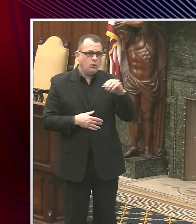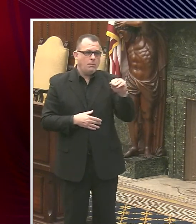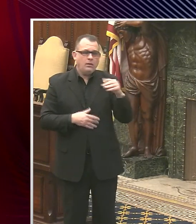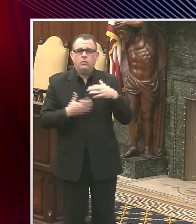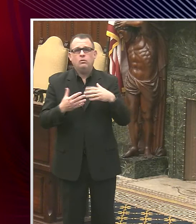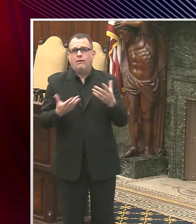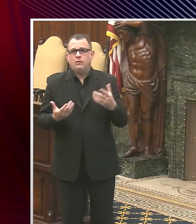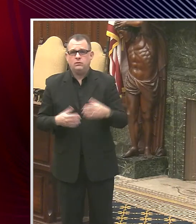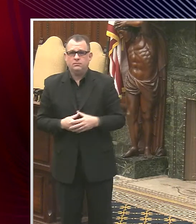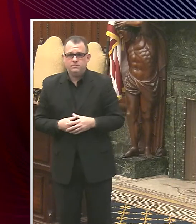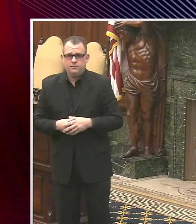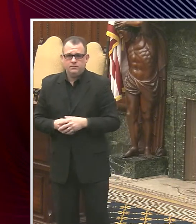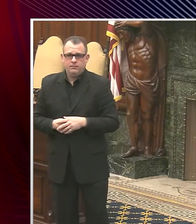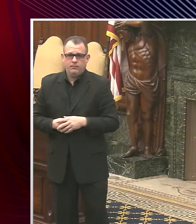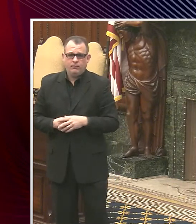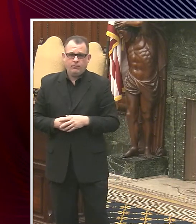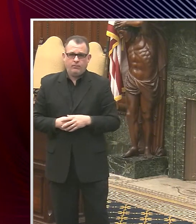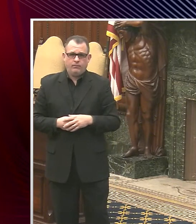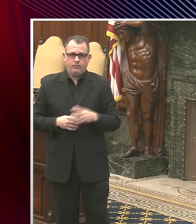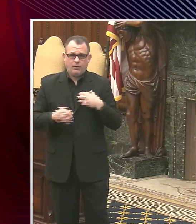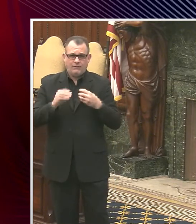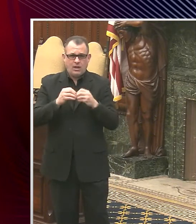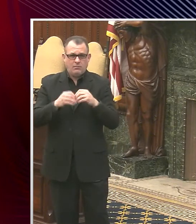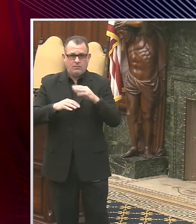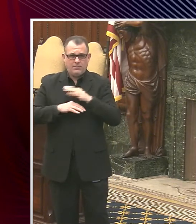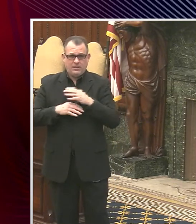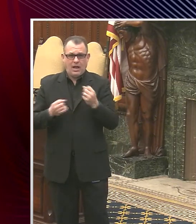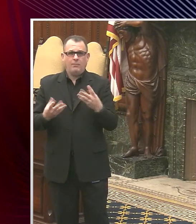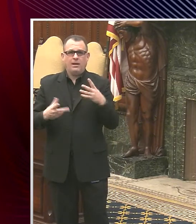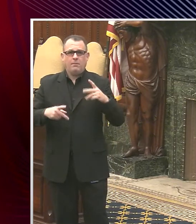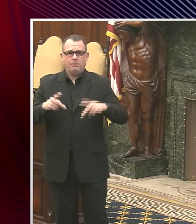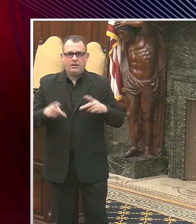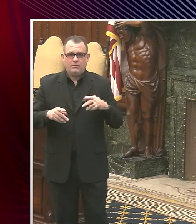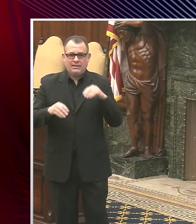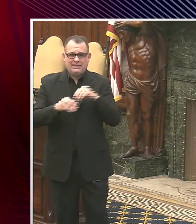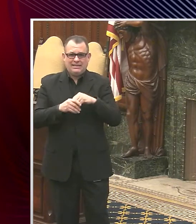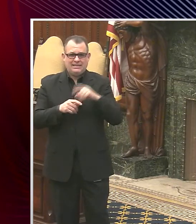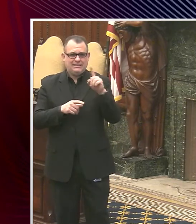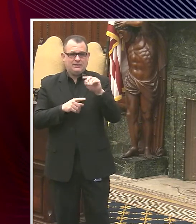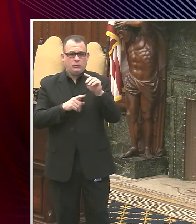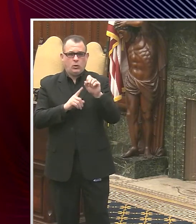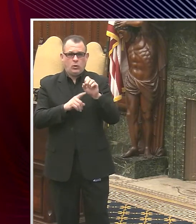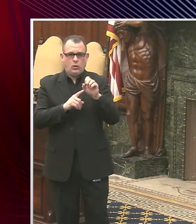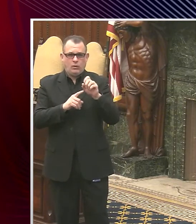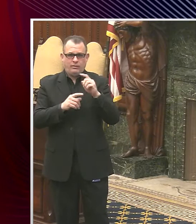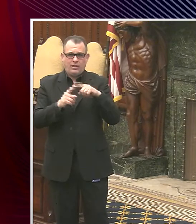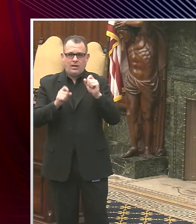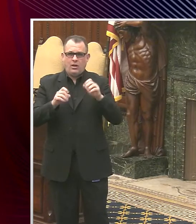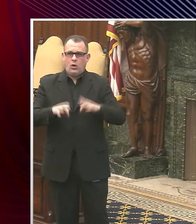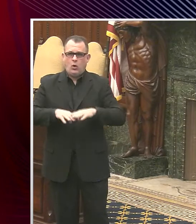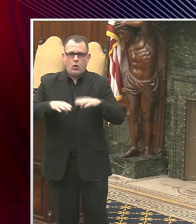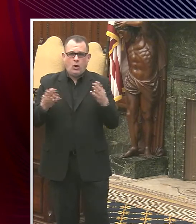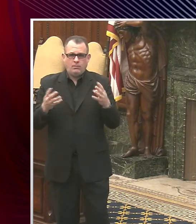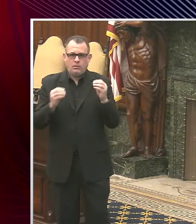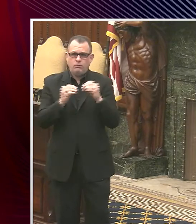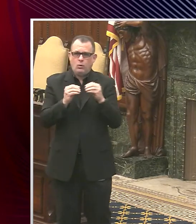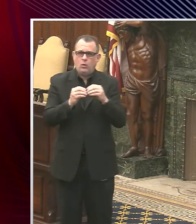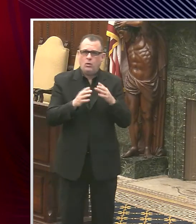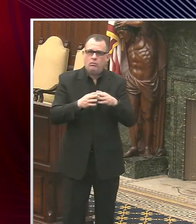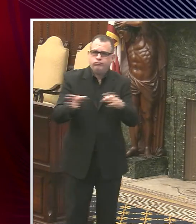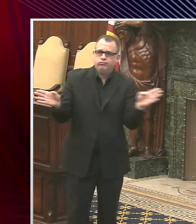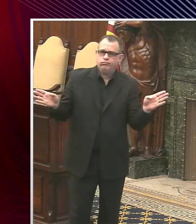have a quota that you want to meet in regards to the amount of people in those zip codes where then you'll be able to open it up to broader zip codes?